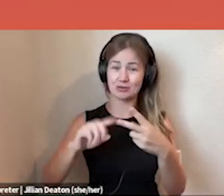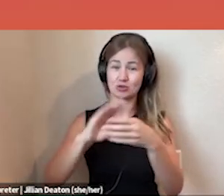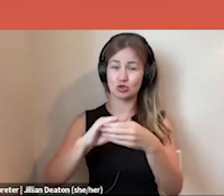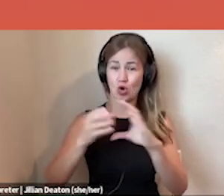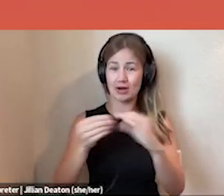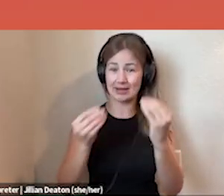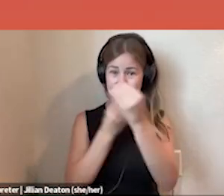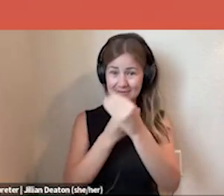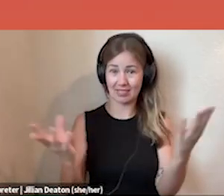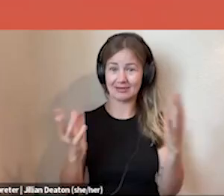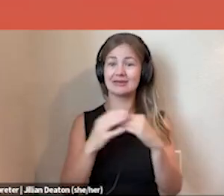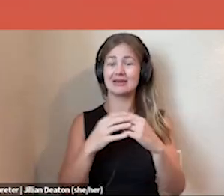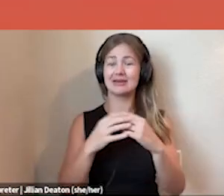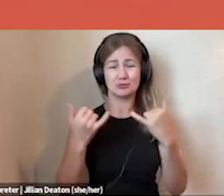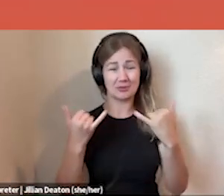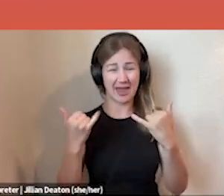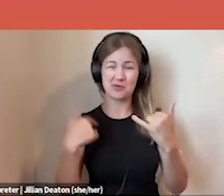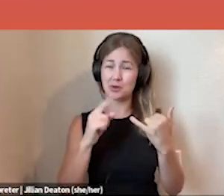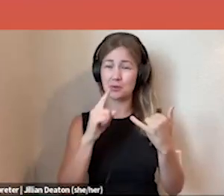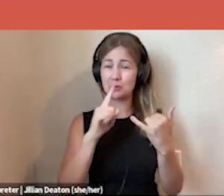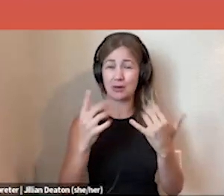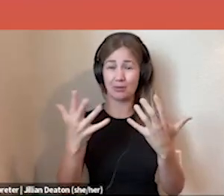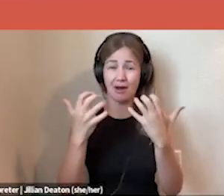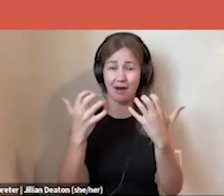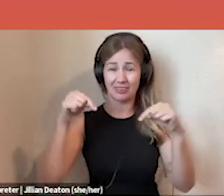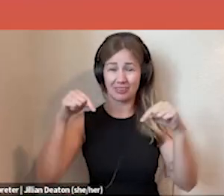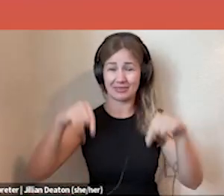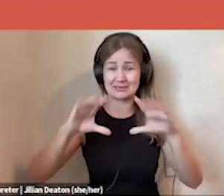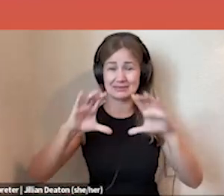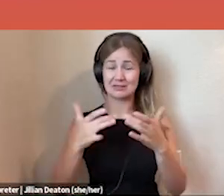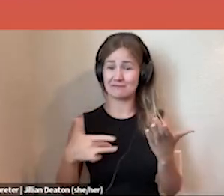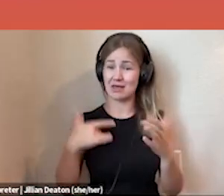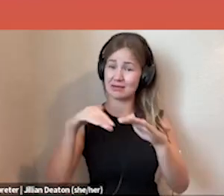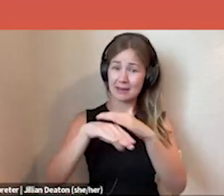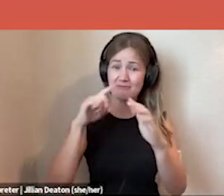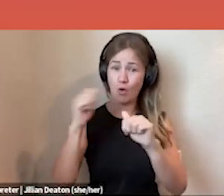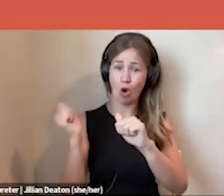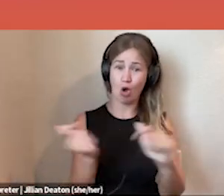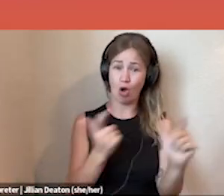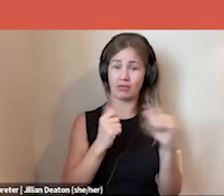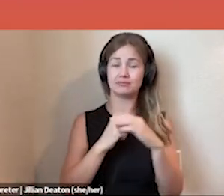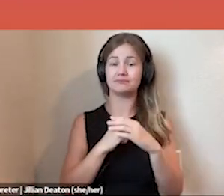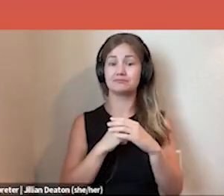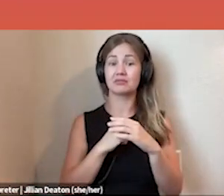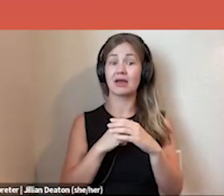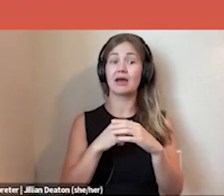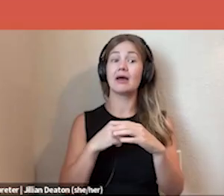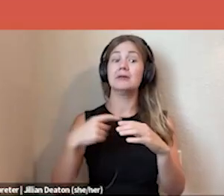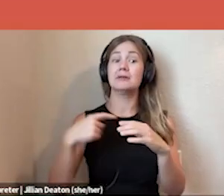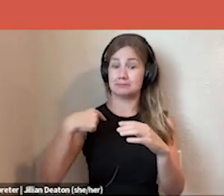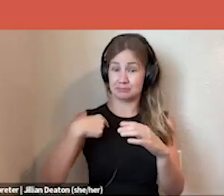more accessible to all of you. After going over a few guidelines, Maya will introduce you to our hosts